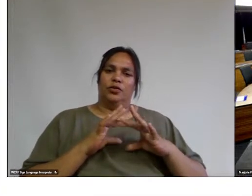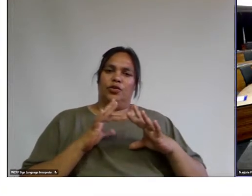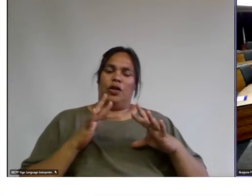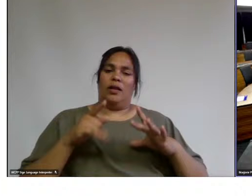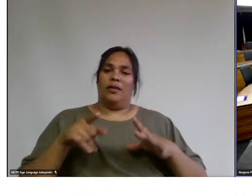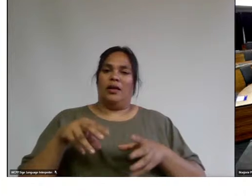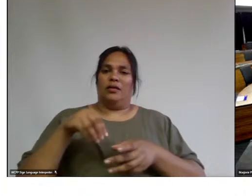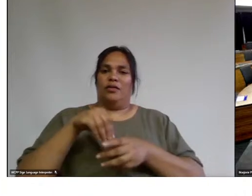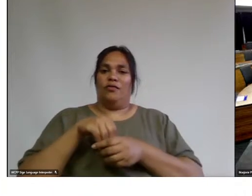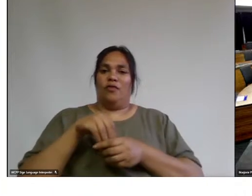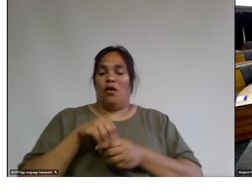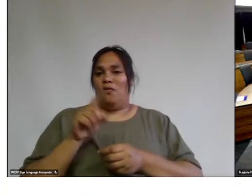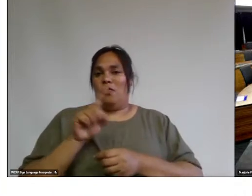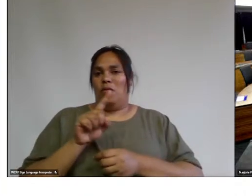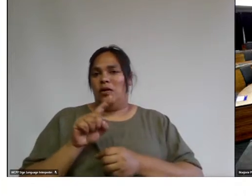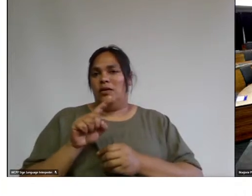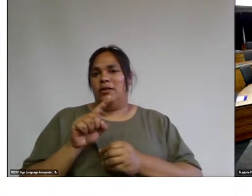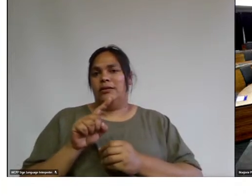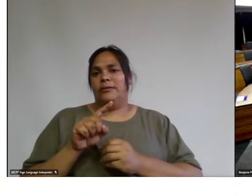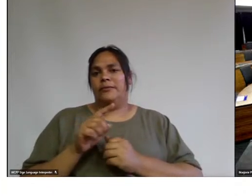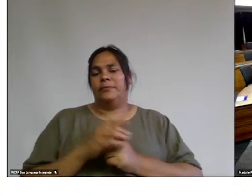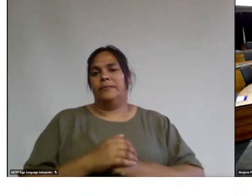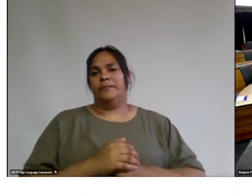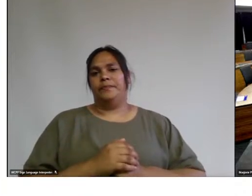revolve around the